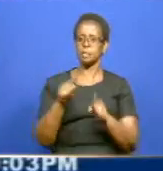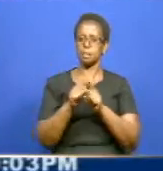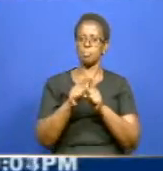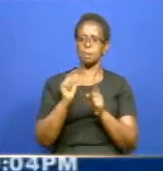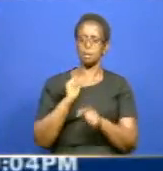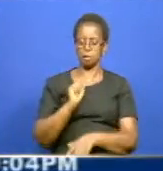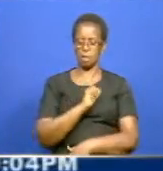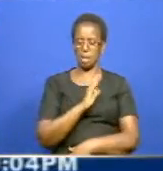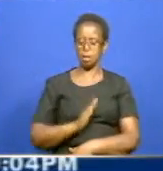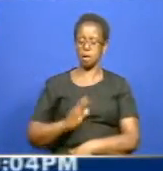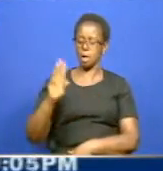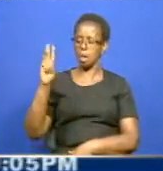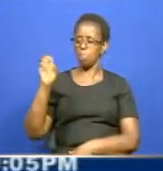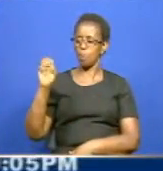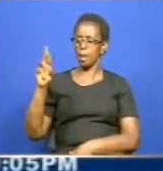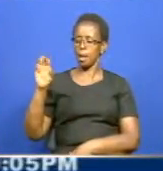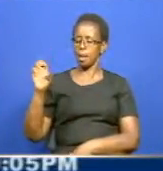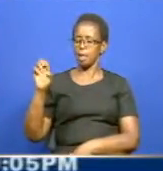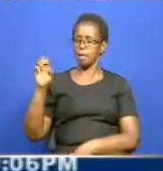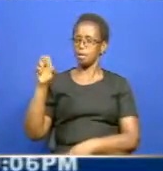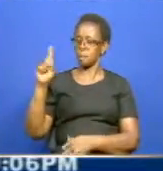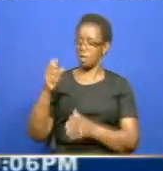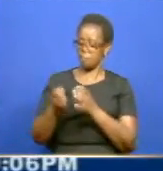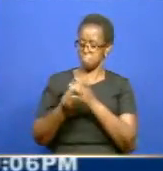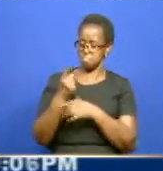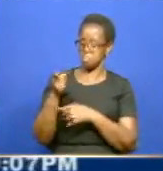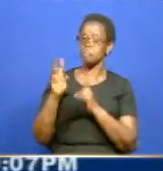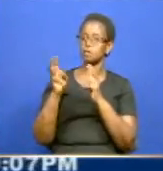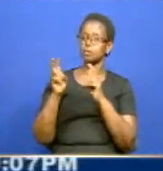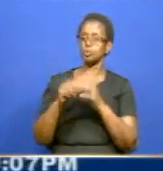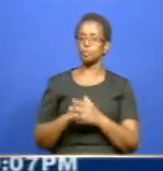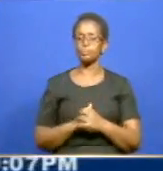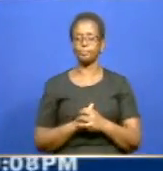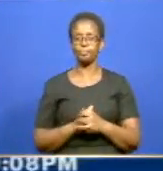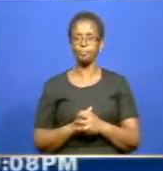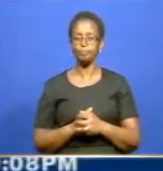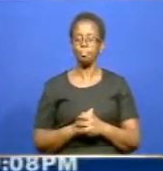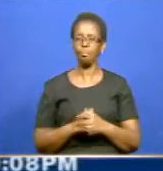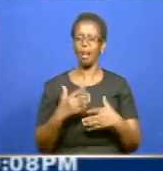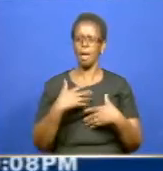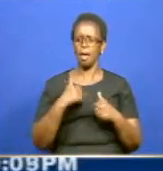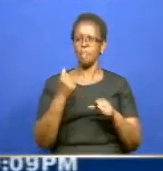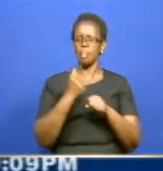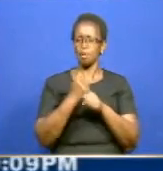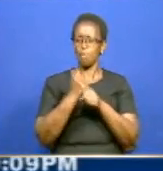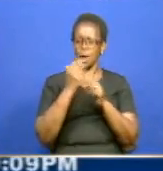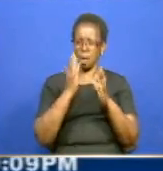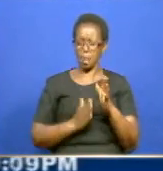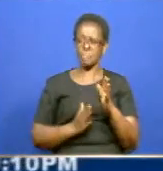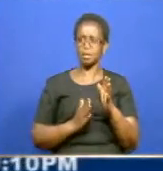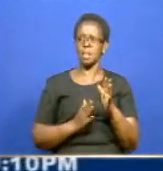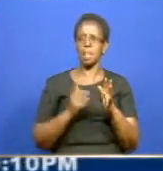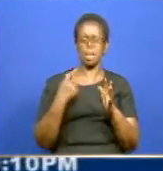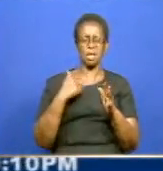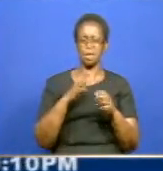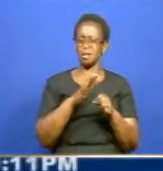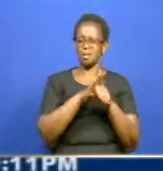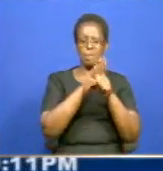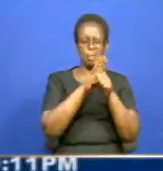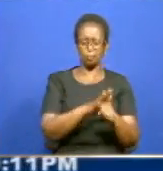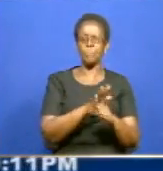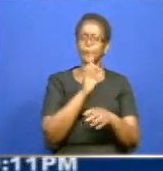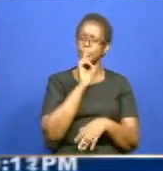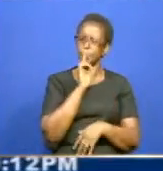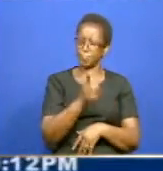this matter. Mr. Speaker, health workers are the most mistreated workers among the cadre of county